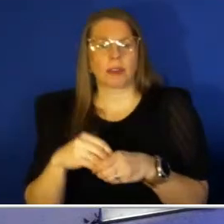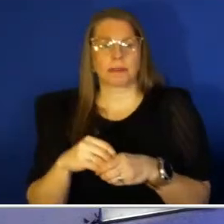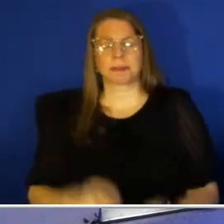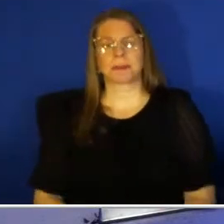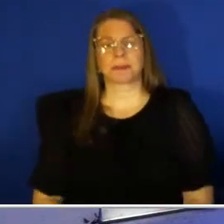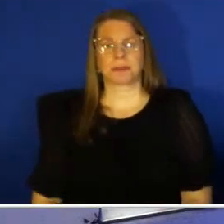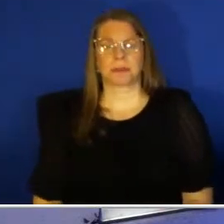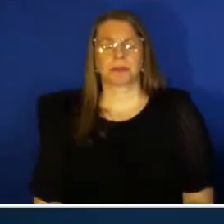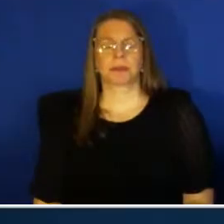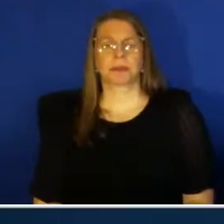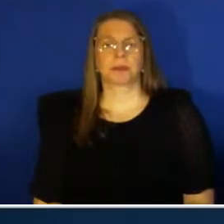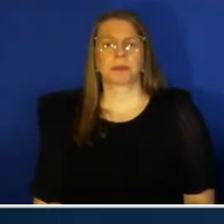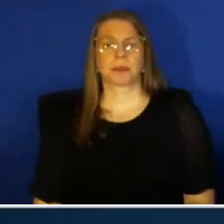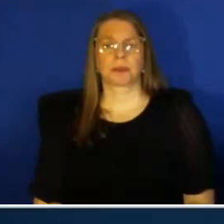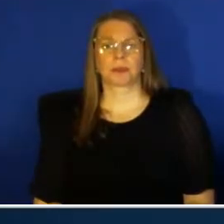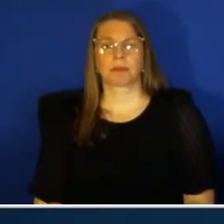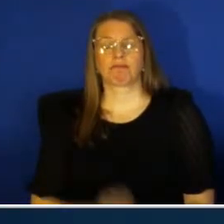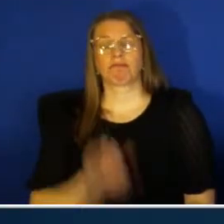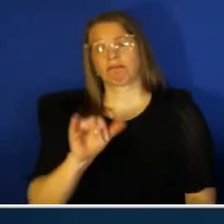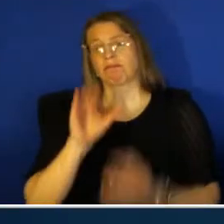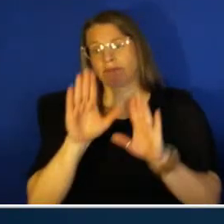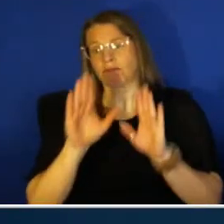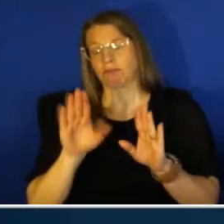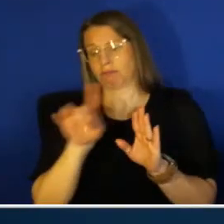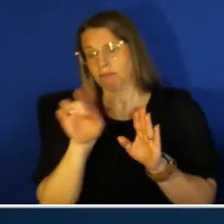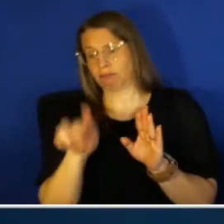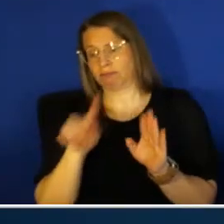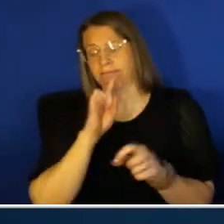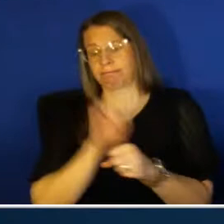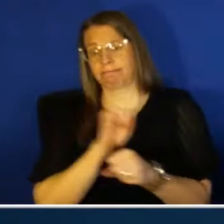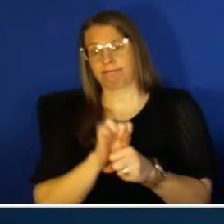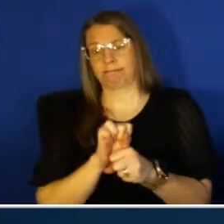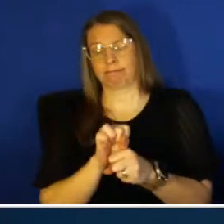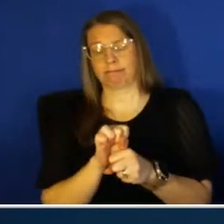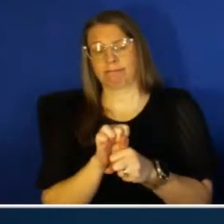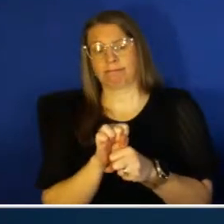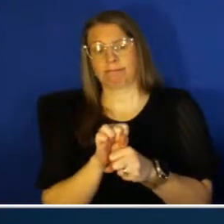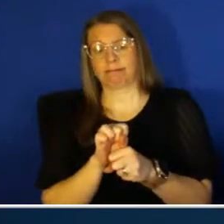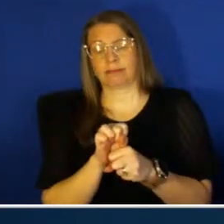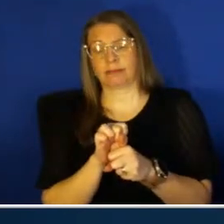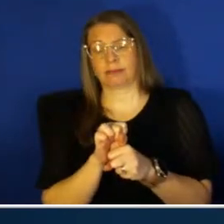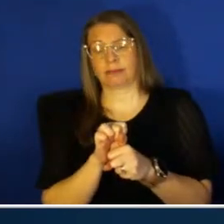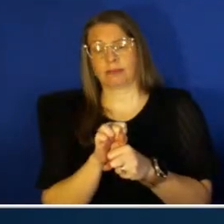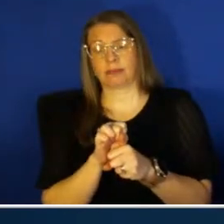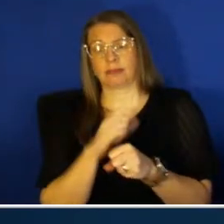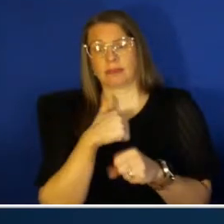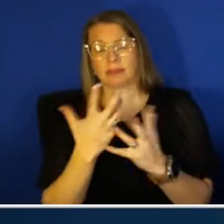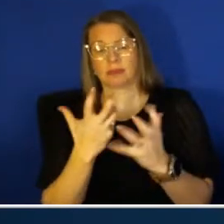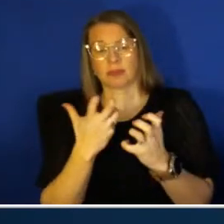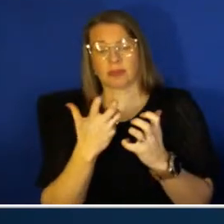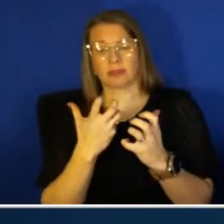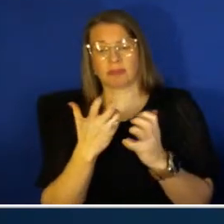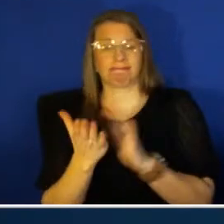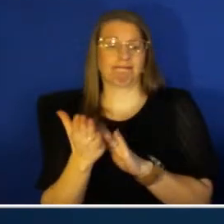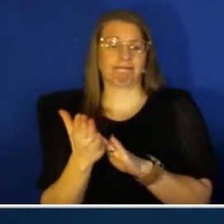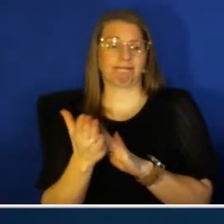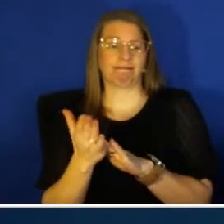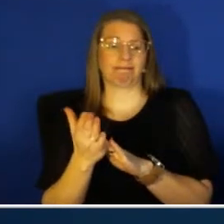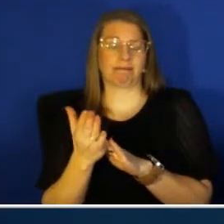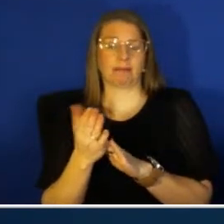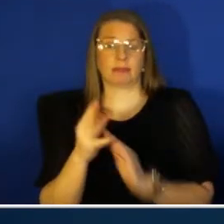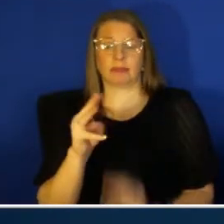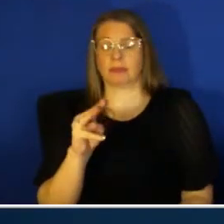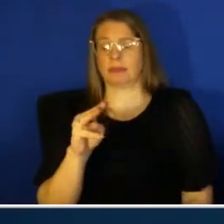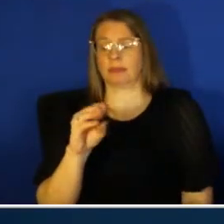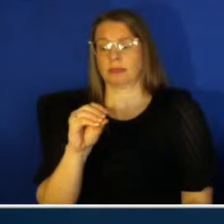great question. Actually, I was going to, I want to really give a shout out to the Masonic Cancer